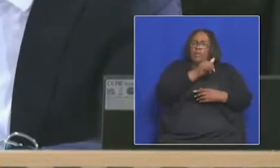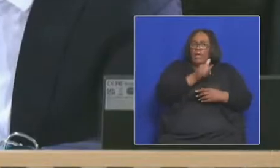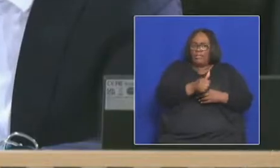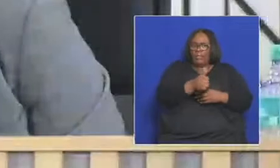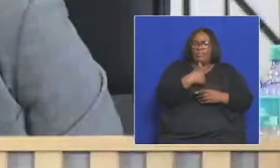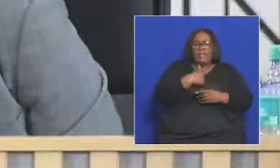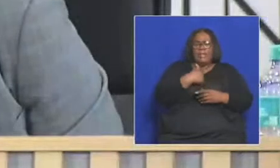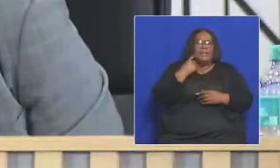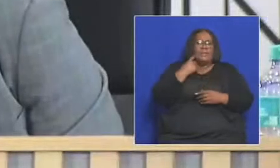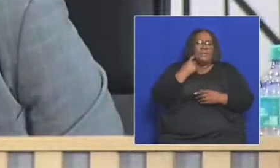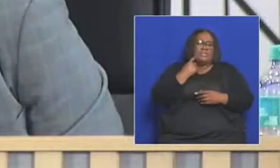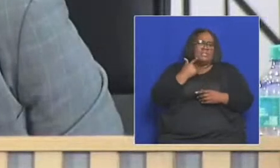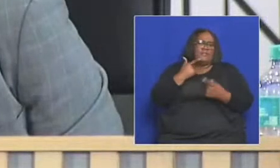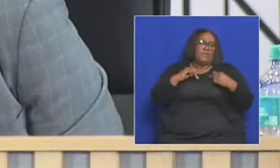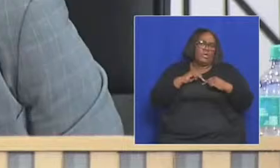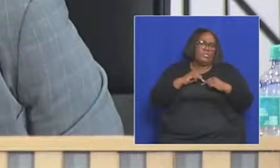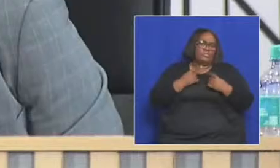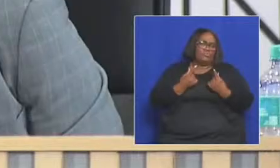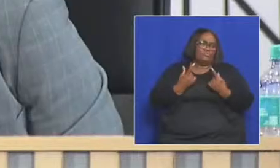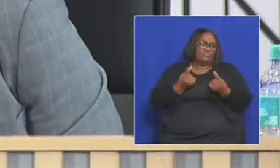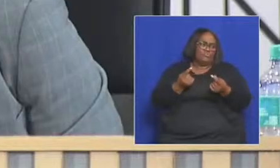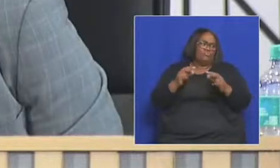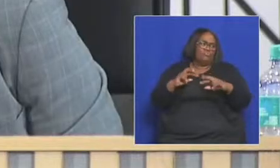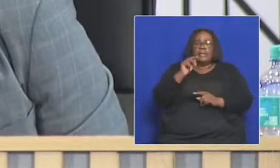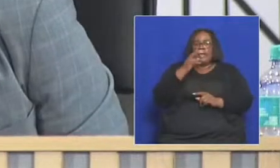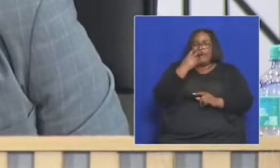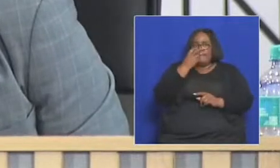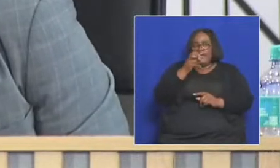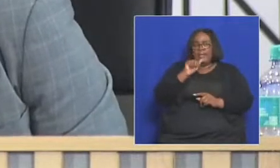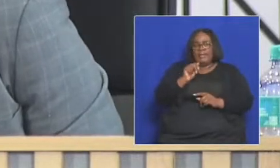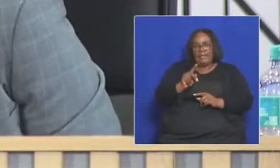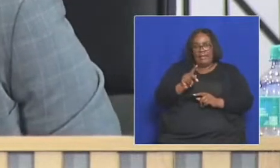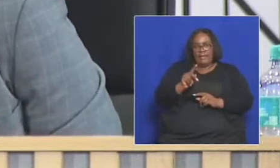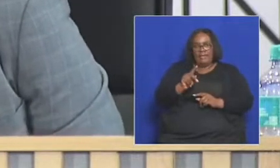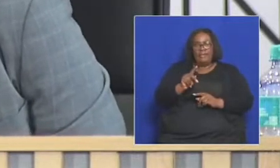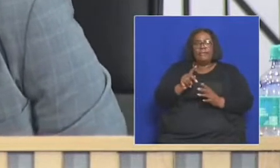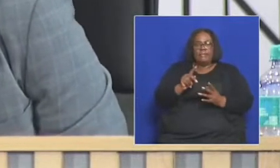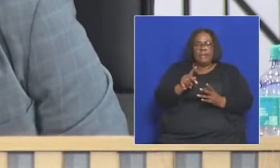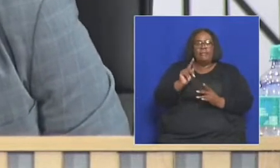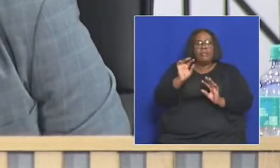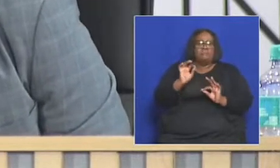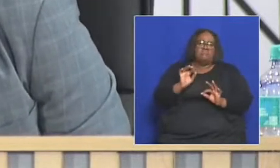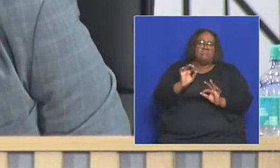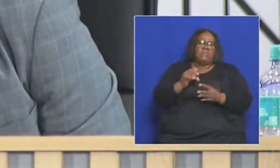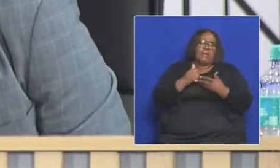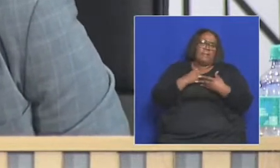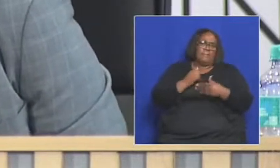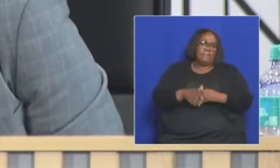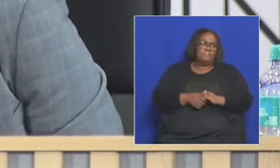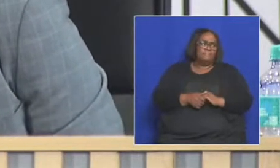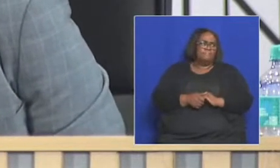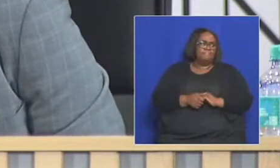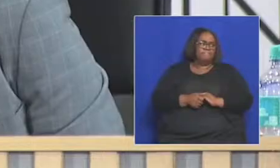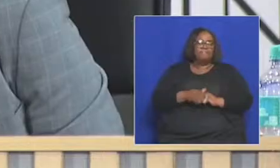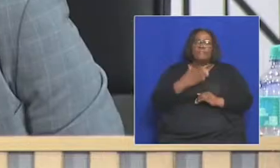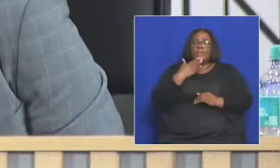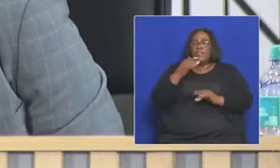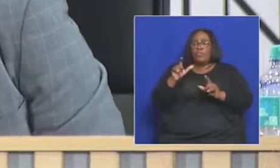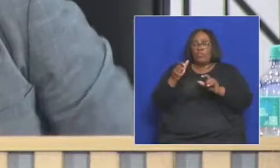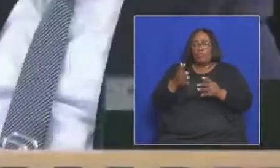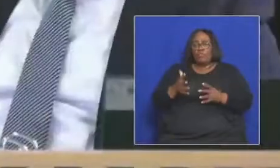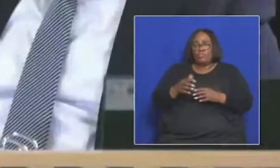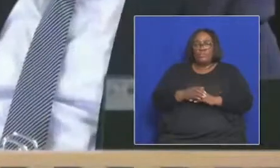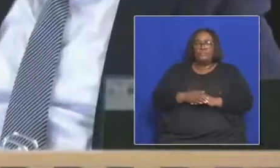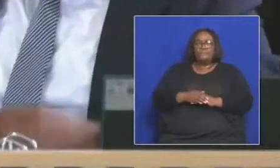forward. So the starting point, if you say it was black AK, that's Okay. Thank you, Commissioner. In fact, it's Commissioner Kumalo, not